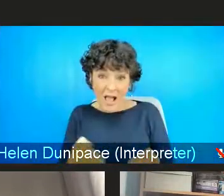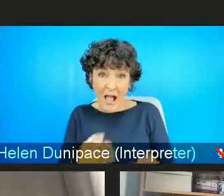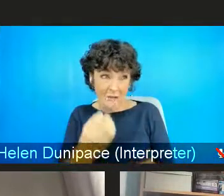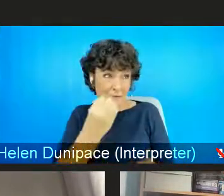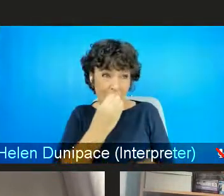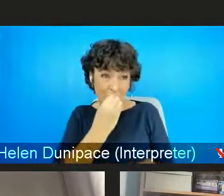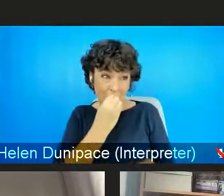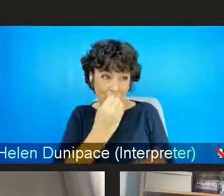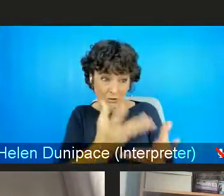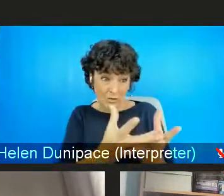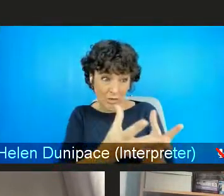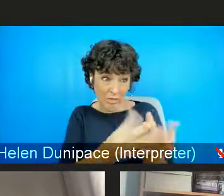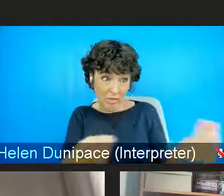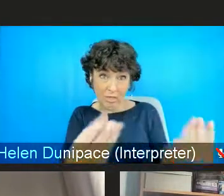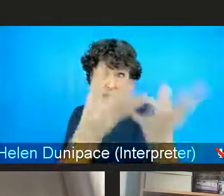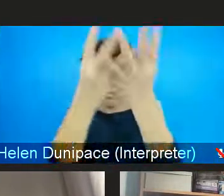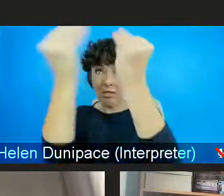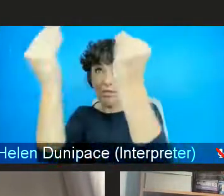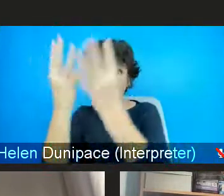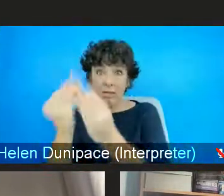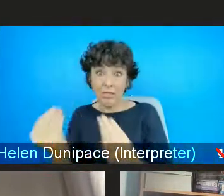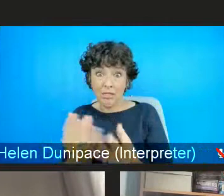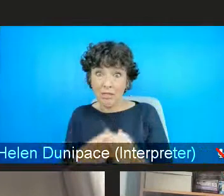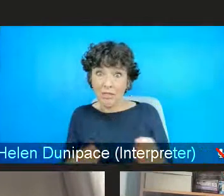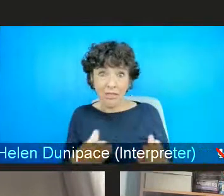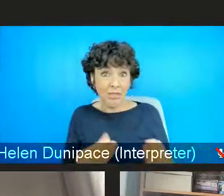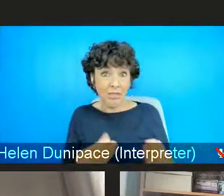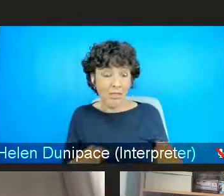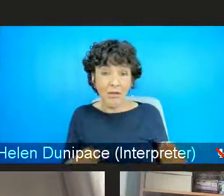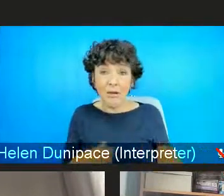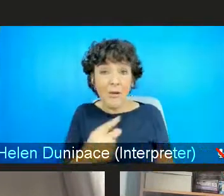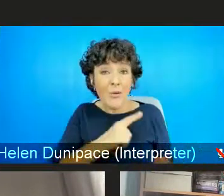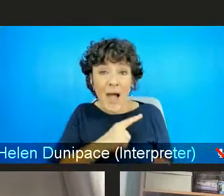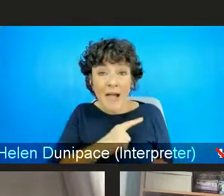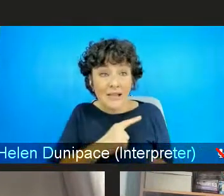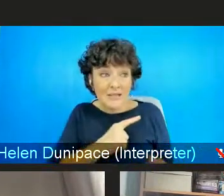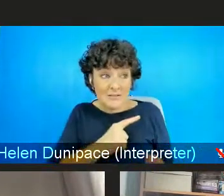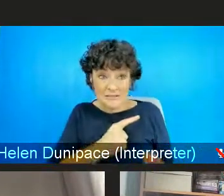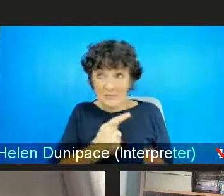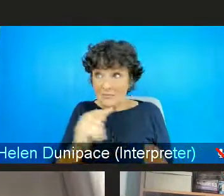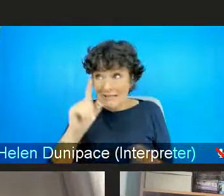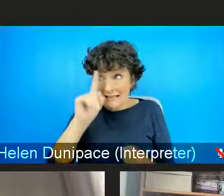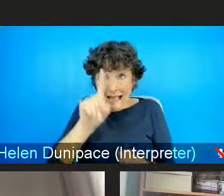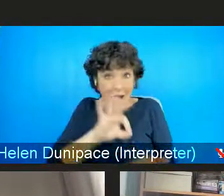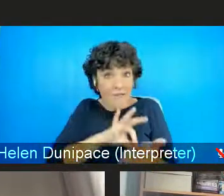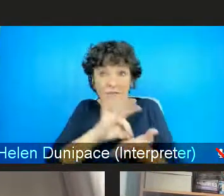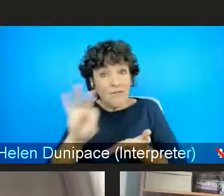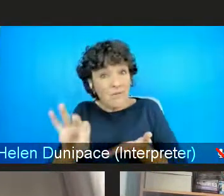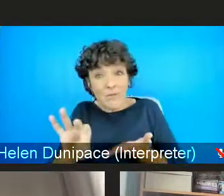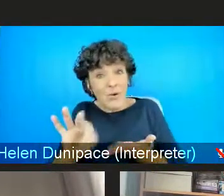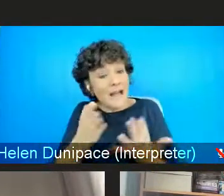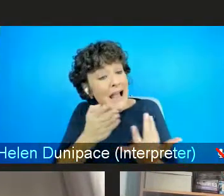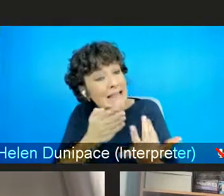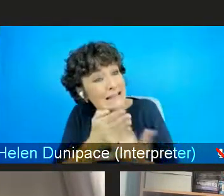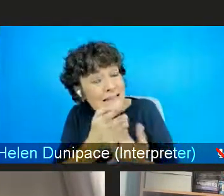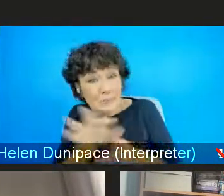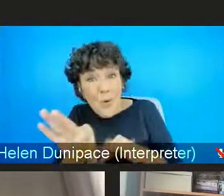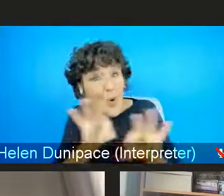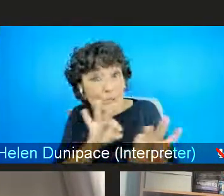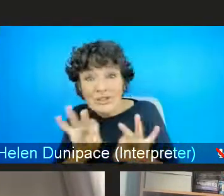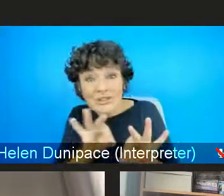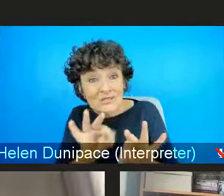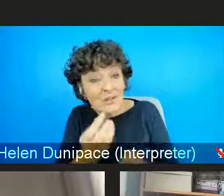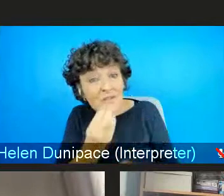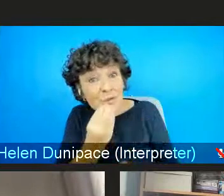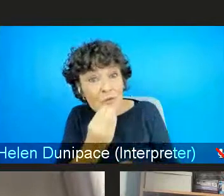Glasgow and many parts of Scotland where there simply aren't affordable, accessible options in terms of, you